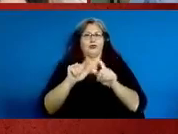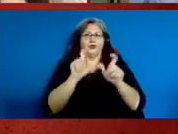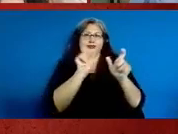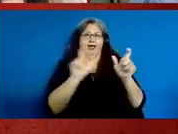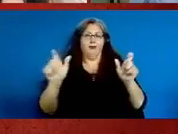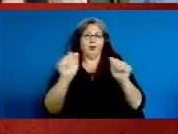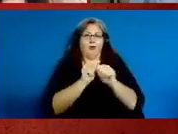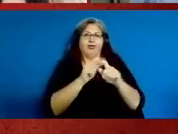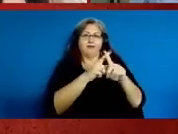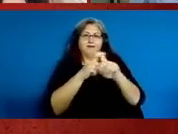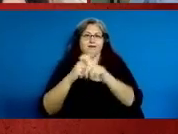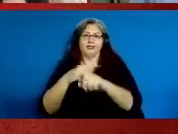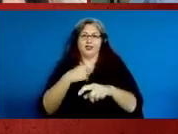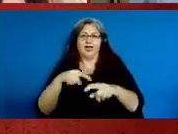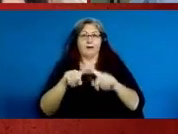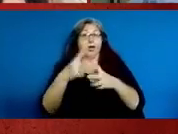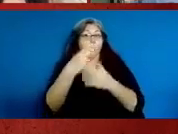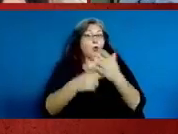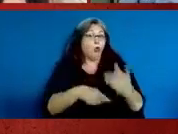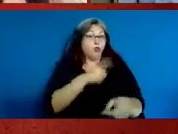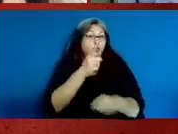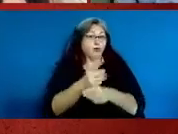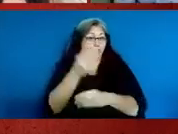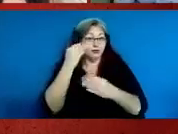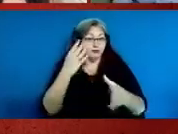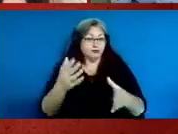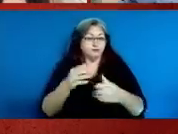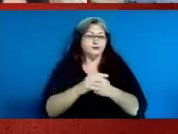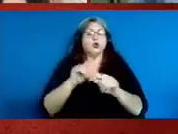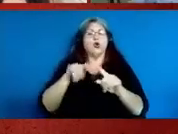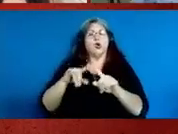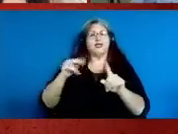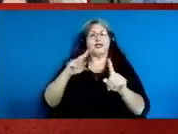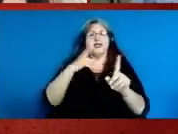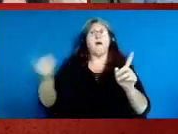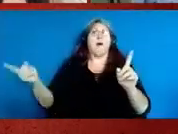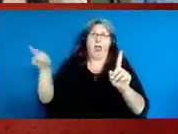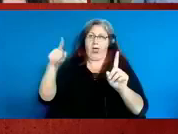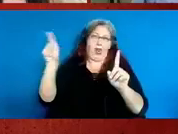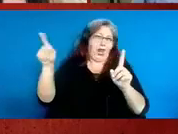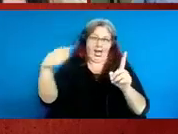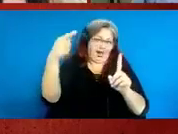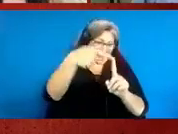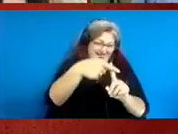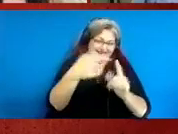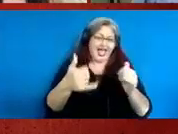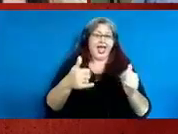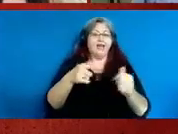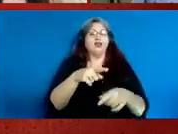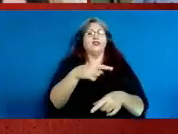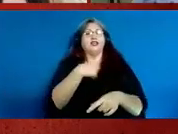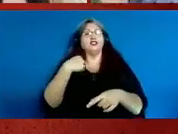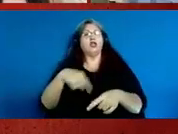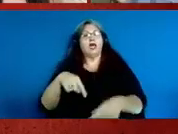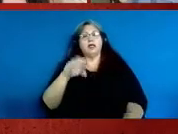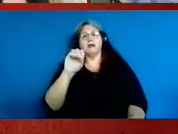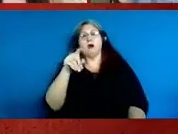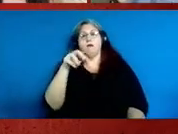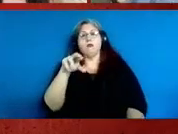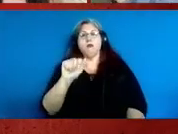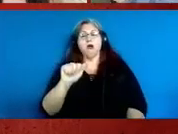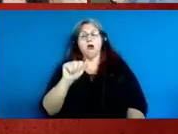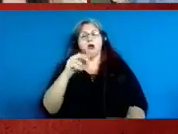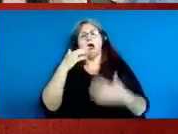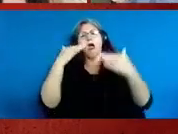Yeah. They're both correct, though. They're both getting correct. back to that, having heard the Chinese operas, and because,